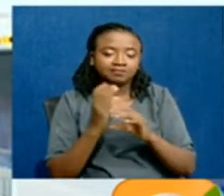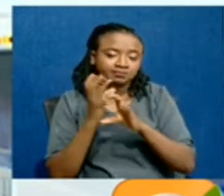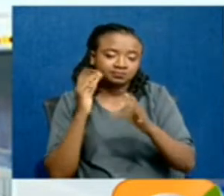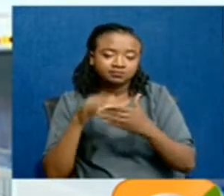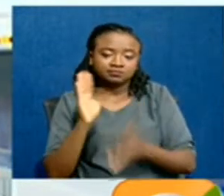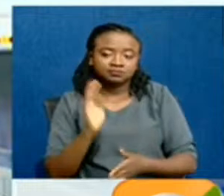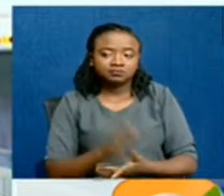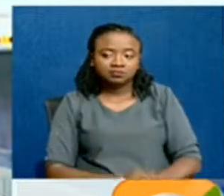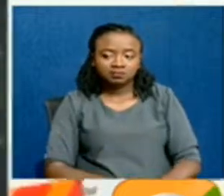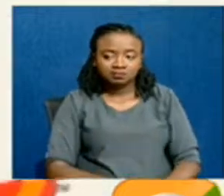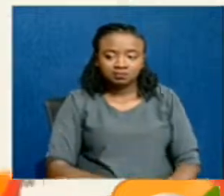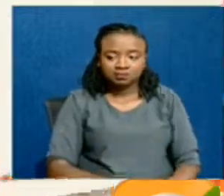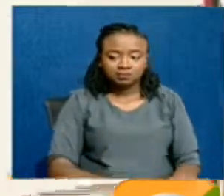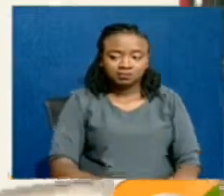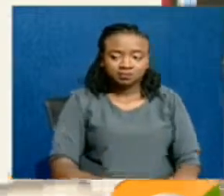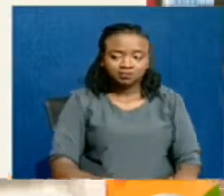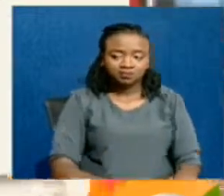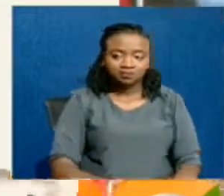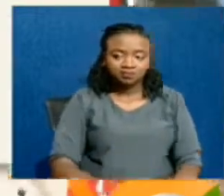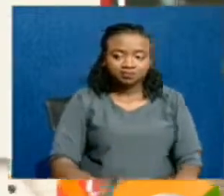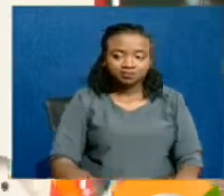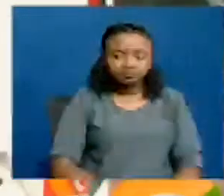report.